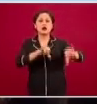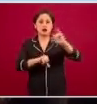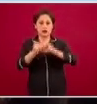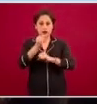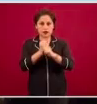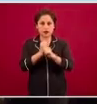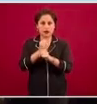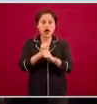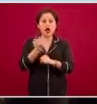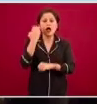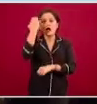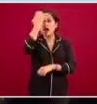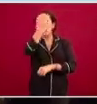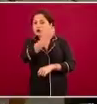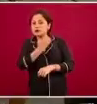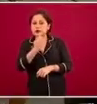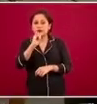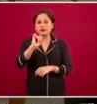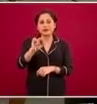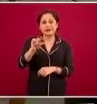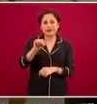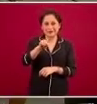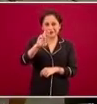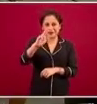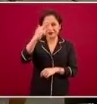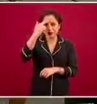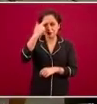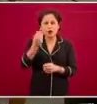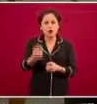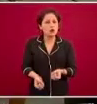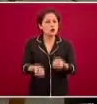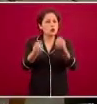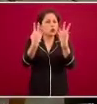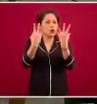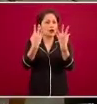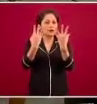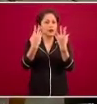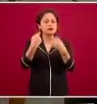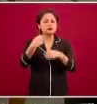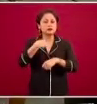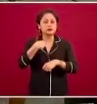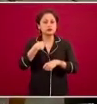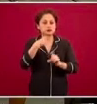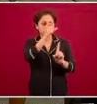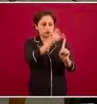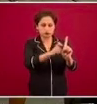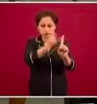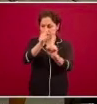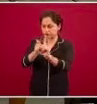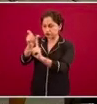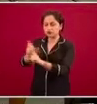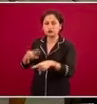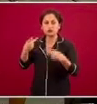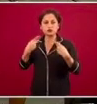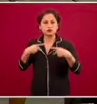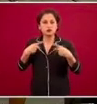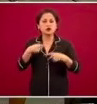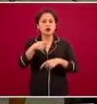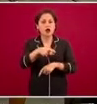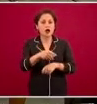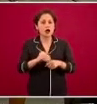have the laboratory test. And then we have the positivity index, which means out of